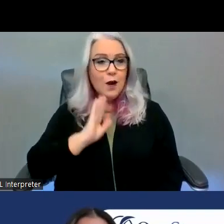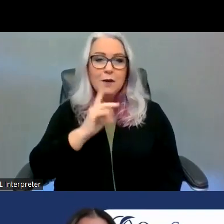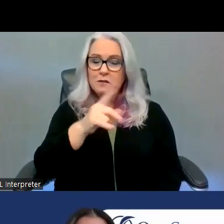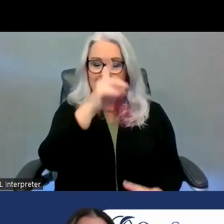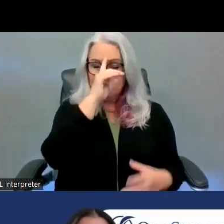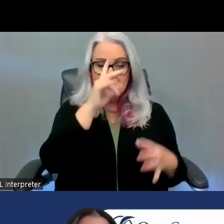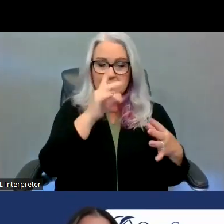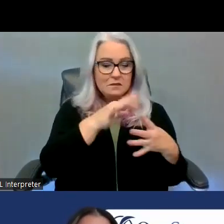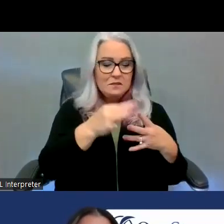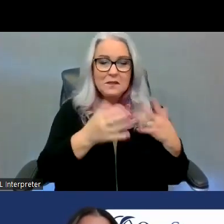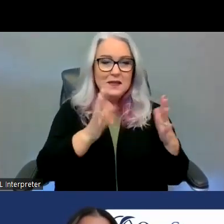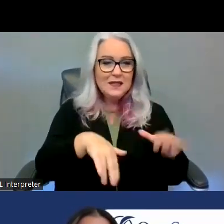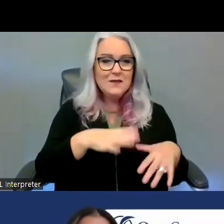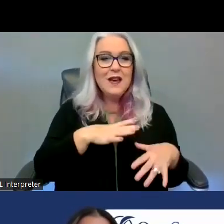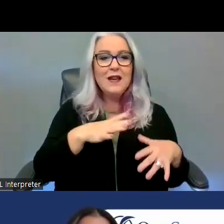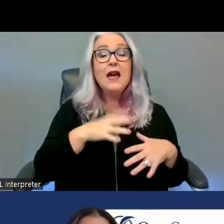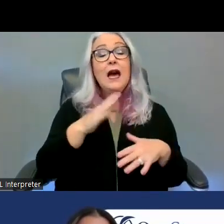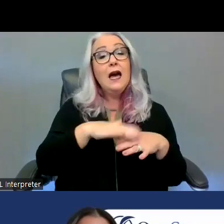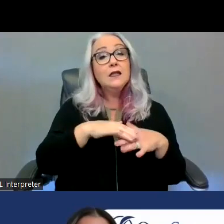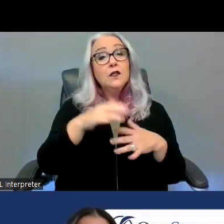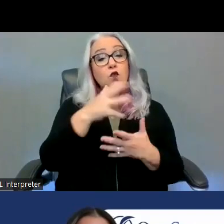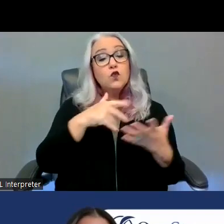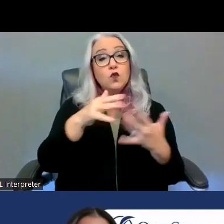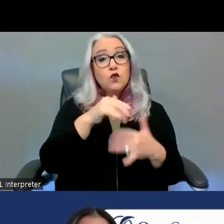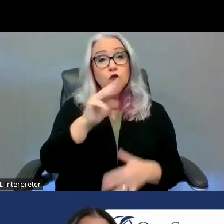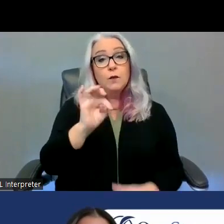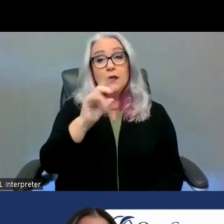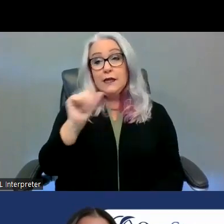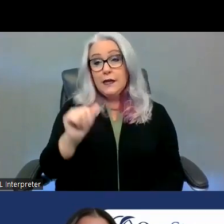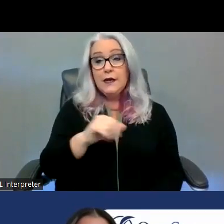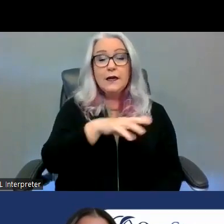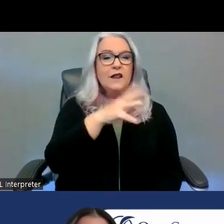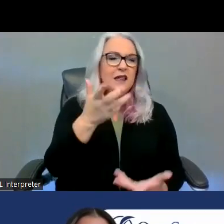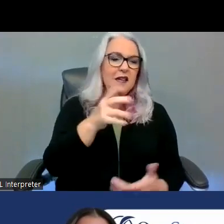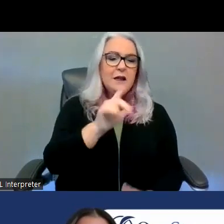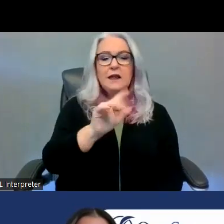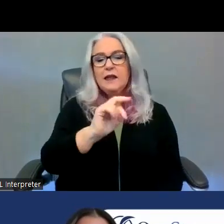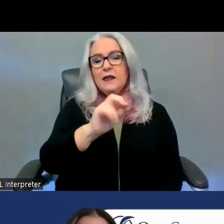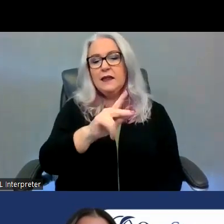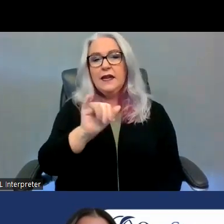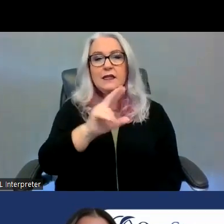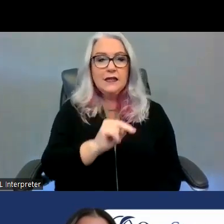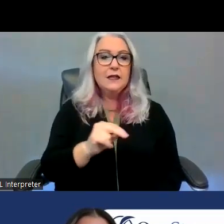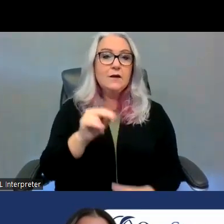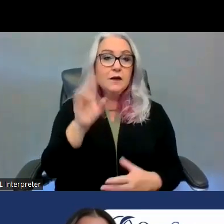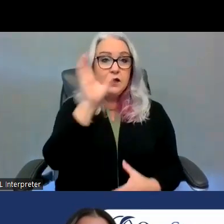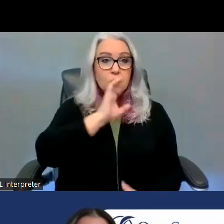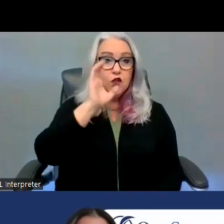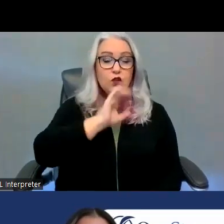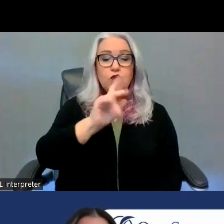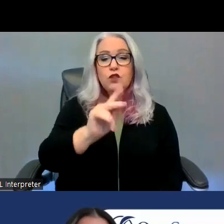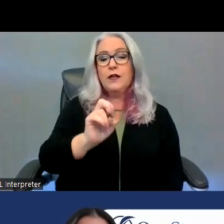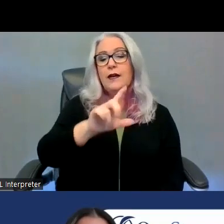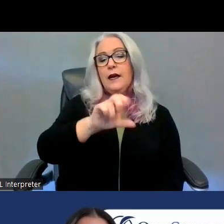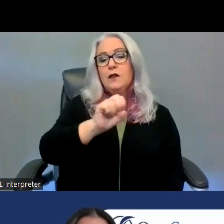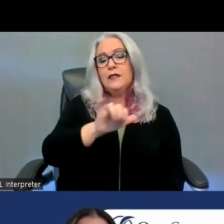choose. But if you are looking to connect with me on social media, such as LinkedIn, definitely search Kelsey Brown because that's where it'll pop up.